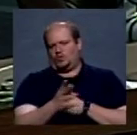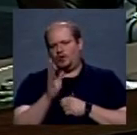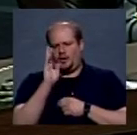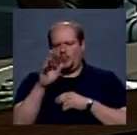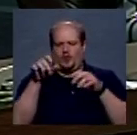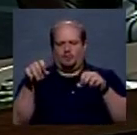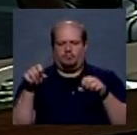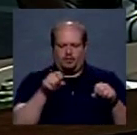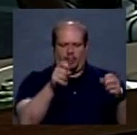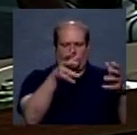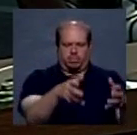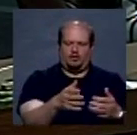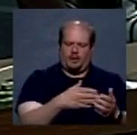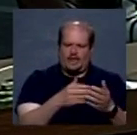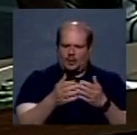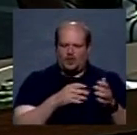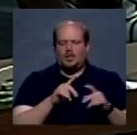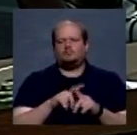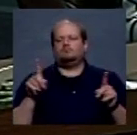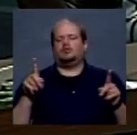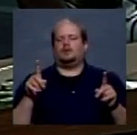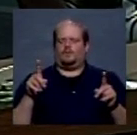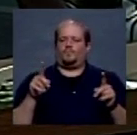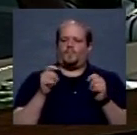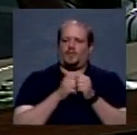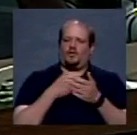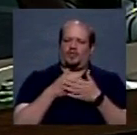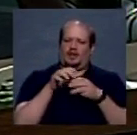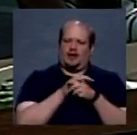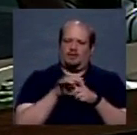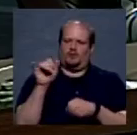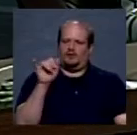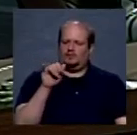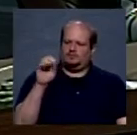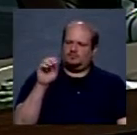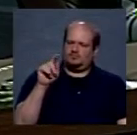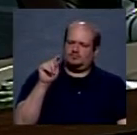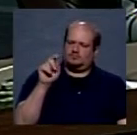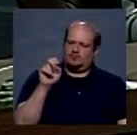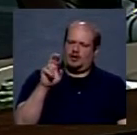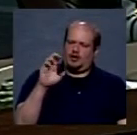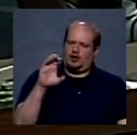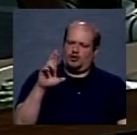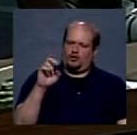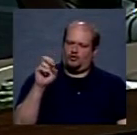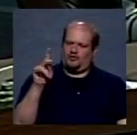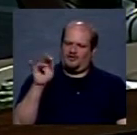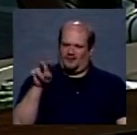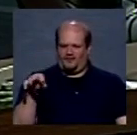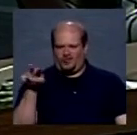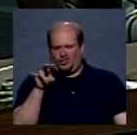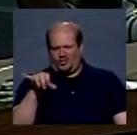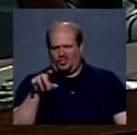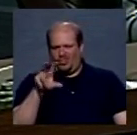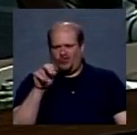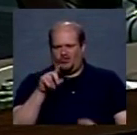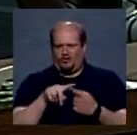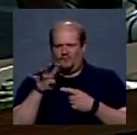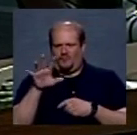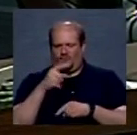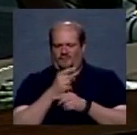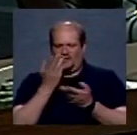it out anyway. But in a neighborhood like Otter Creek, I think if they knew they was going to have to look at it for 30 to 45 days,